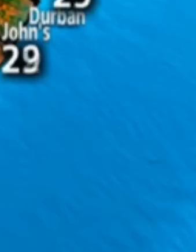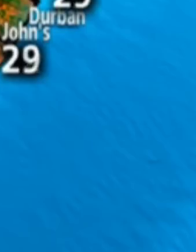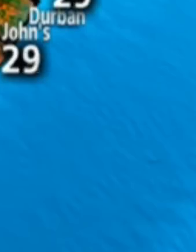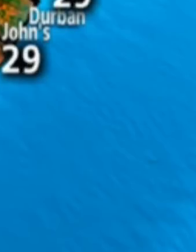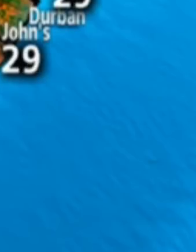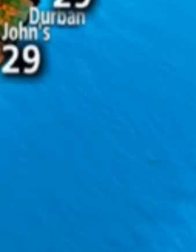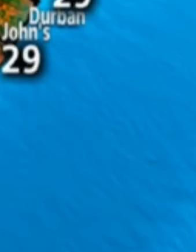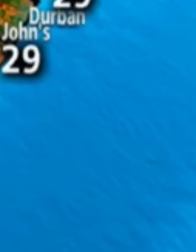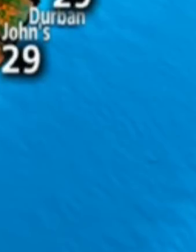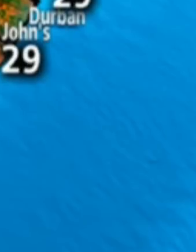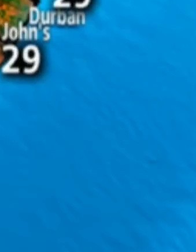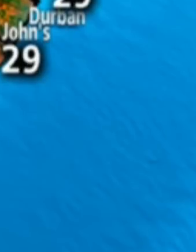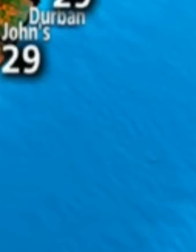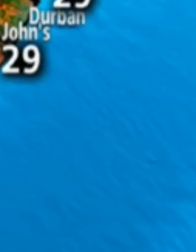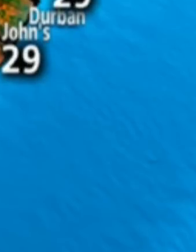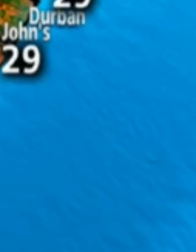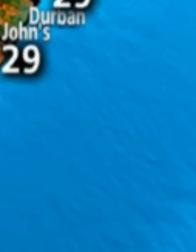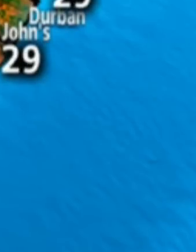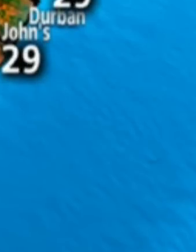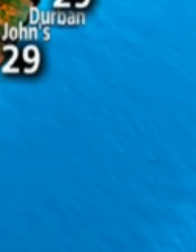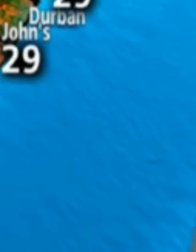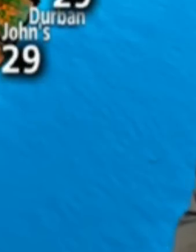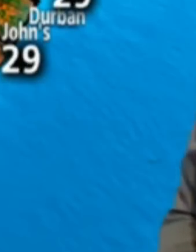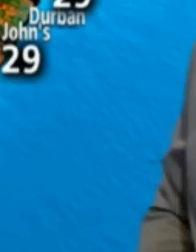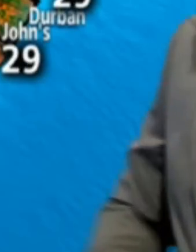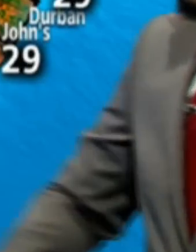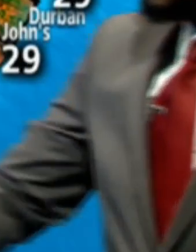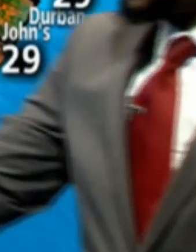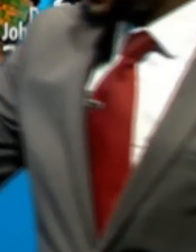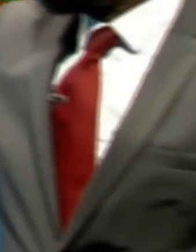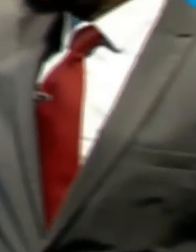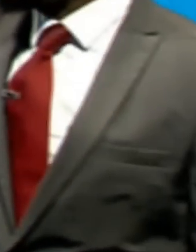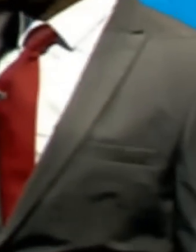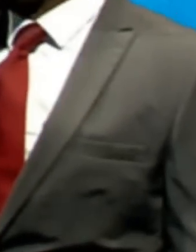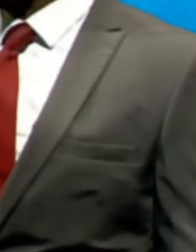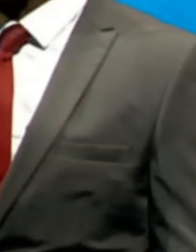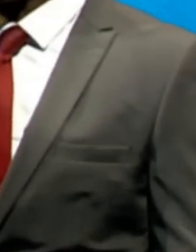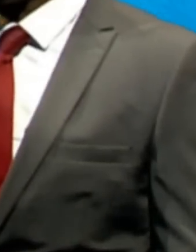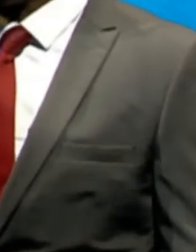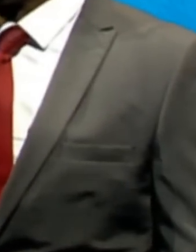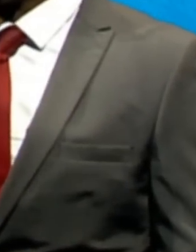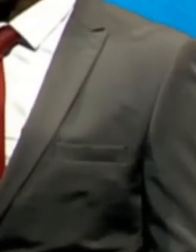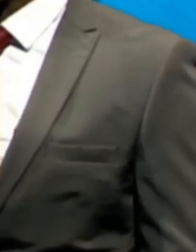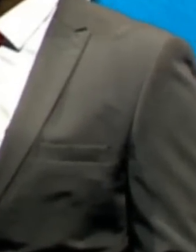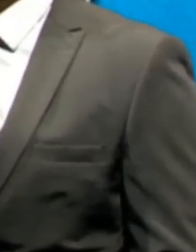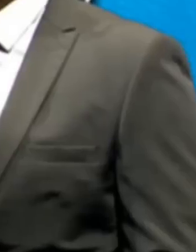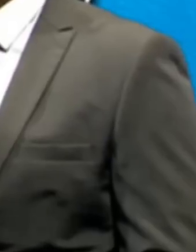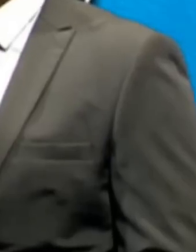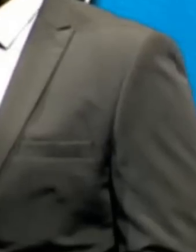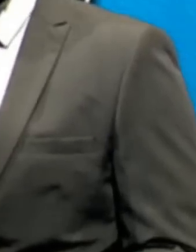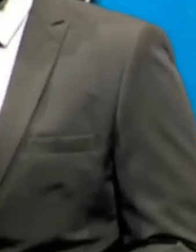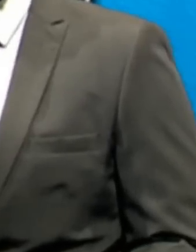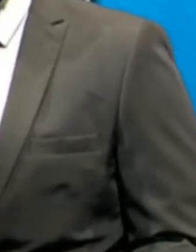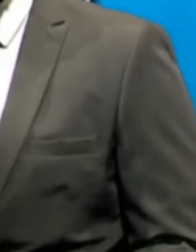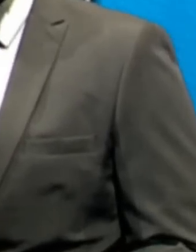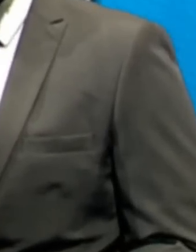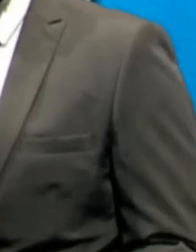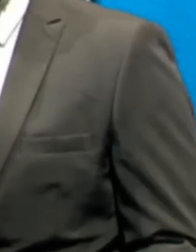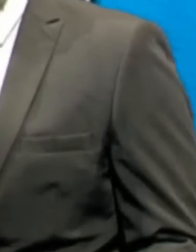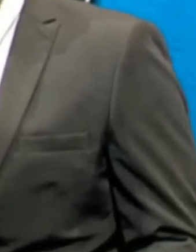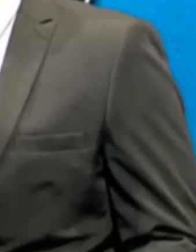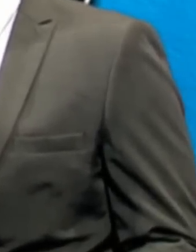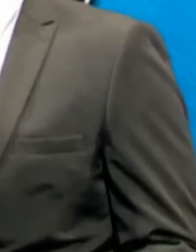boholo ba dikarolo tse ka haro ka Bophirima o hlokomela o tla hle o phole empa tse re shebile hona ka Apintone di khrata di phahama le hona ka Calvin le hona se servela ka Boothort